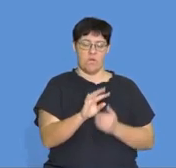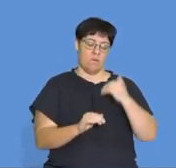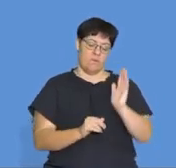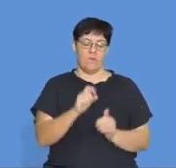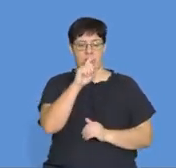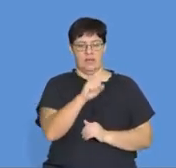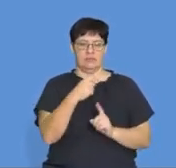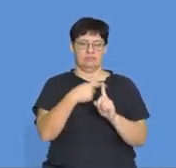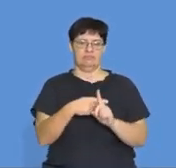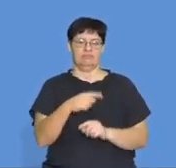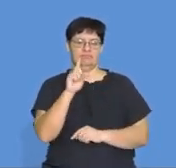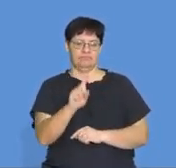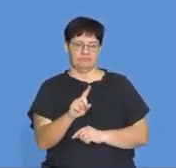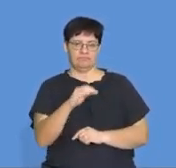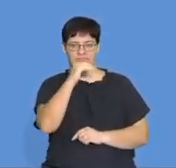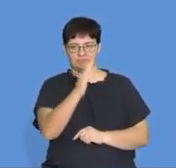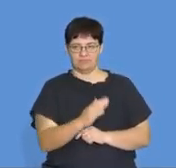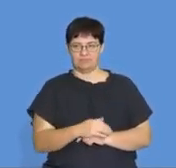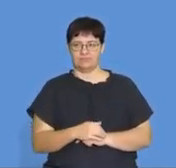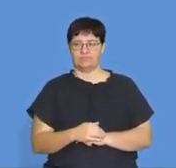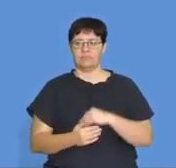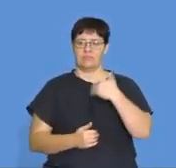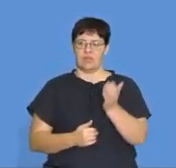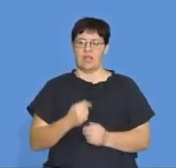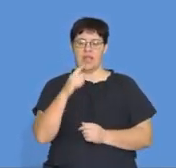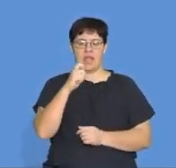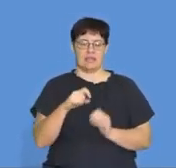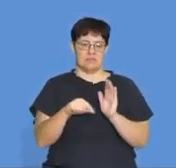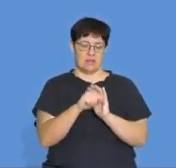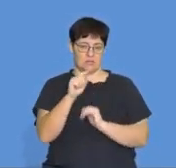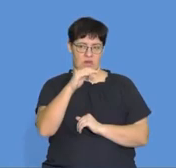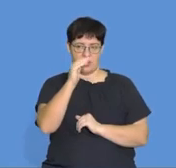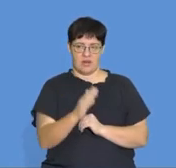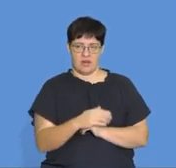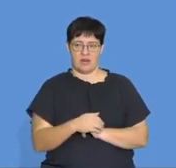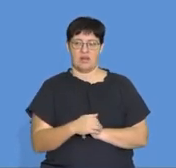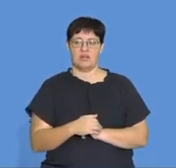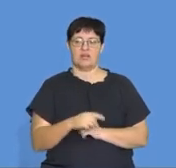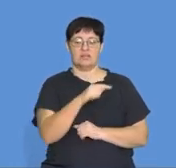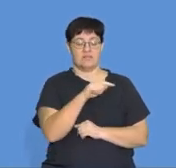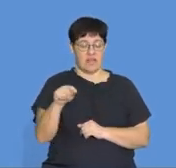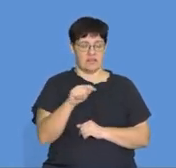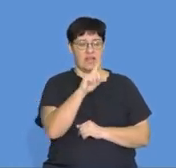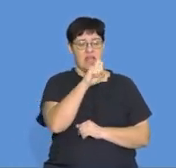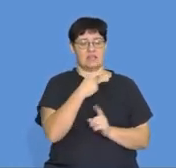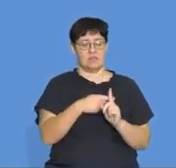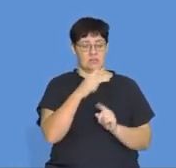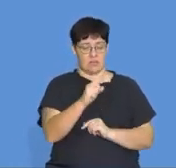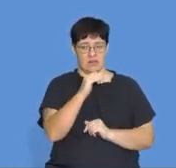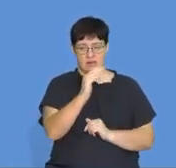x plus 1 into x minus 1, all divided by x plus